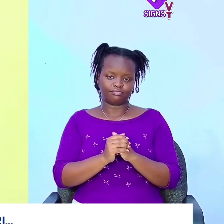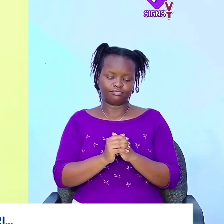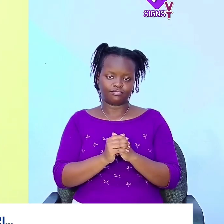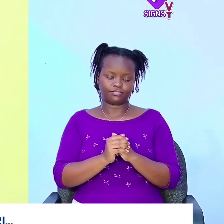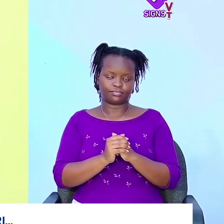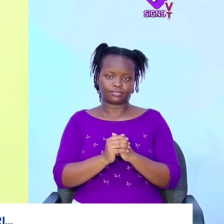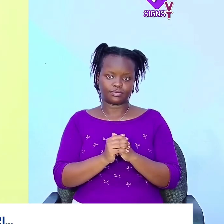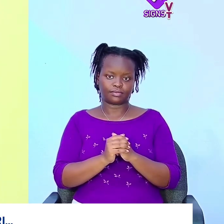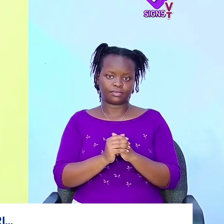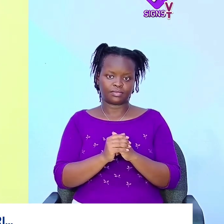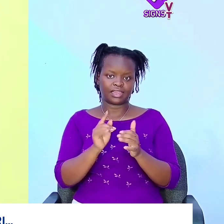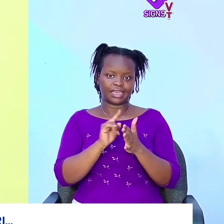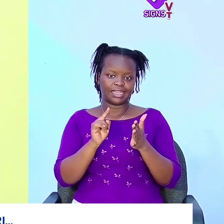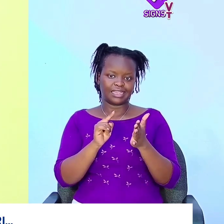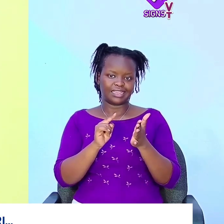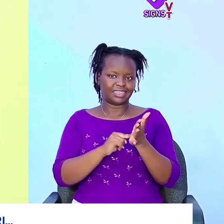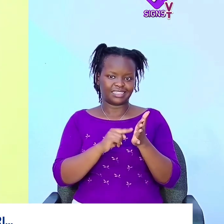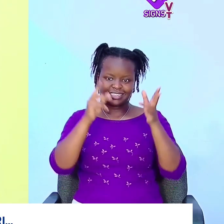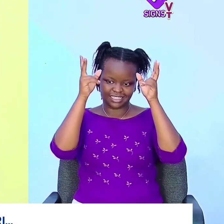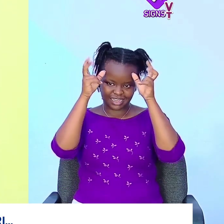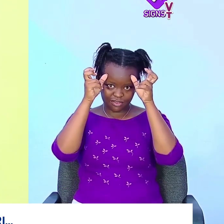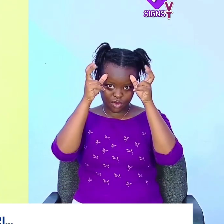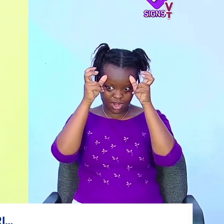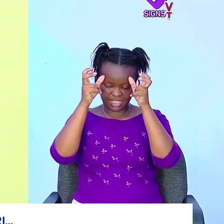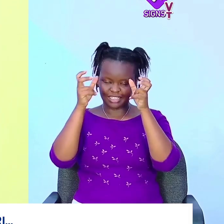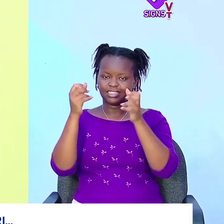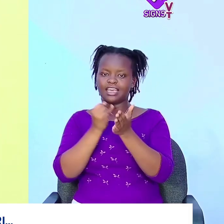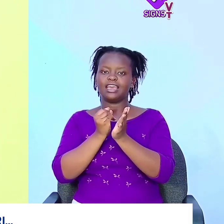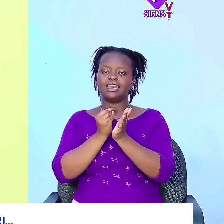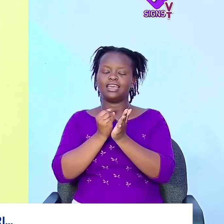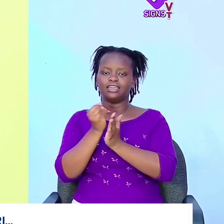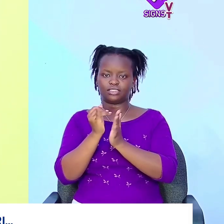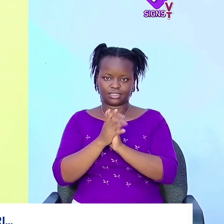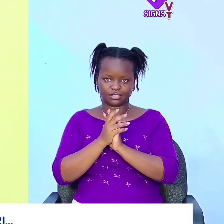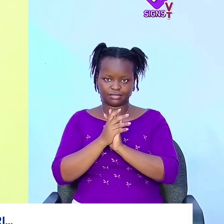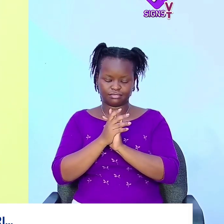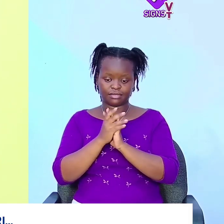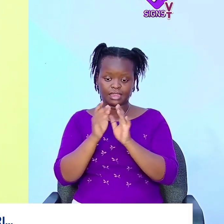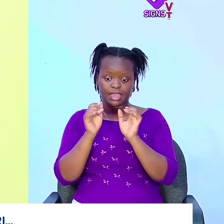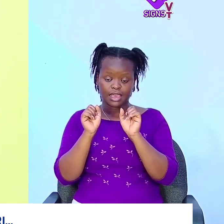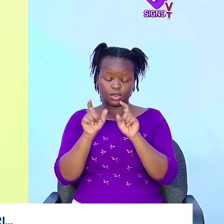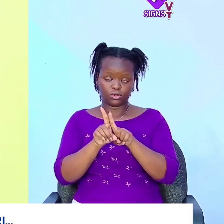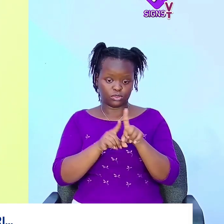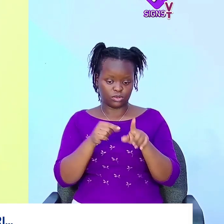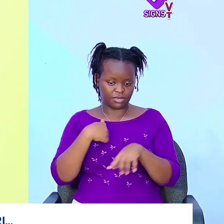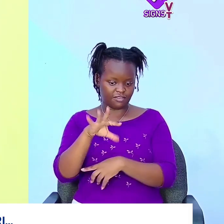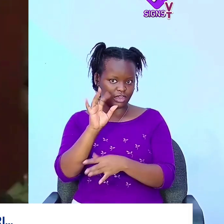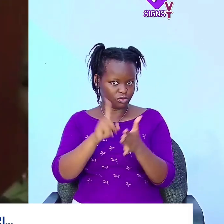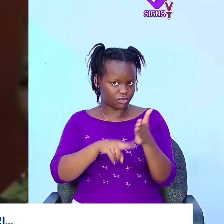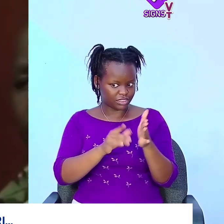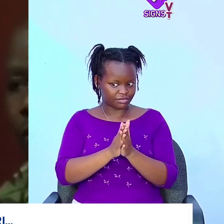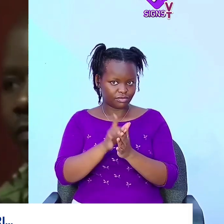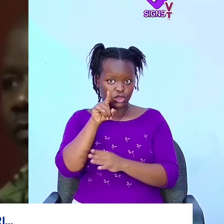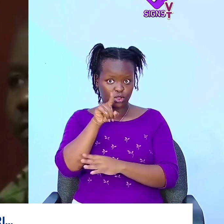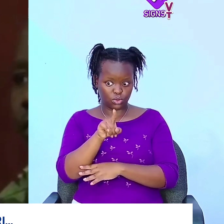In this instance, the devil is innocent. Accordingly, I find that you are hereby